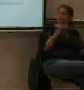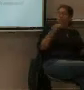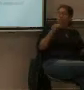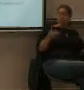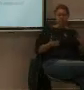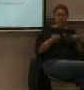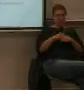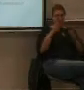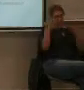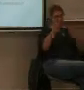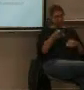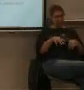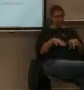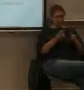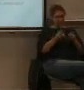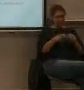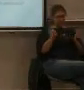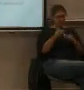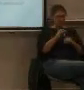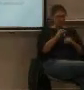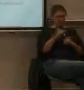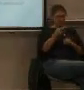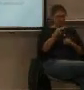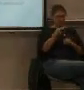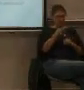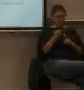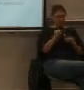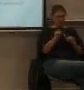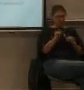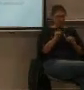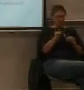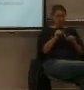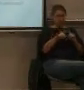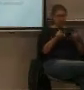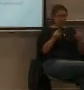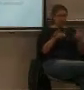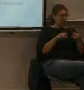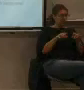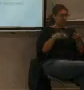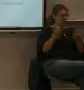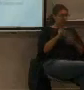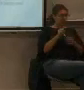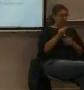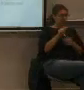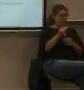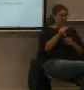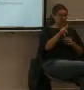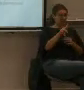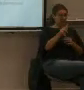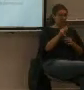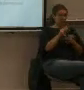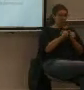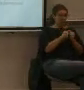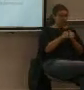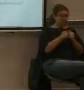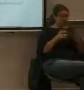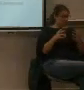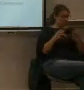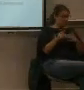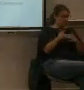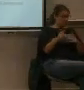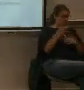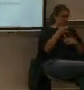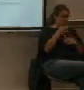if they're in the dark, they take up almost no ammonium, but then they get up to saturation with almost no light at all. They've got enough energy. That's another way of looking at